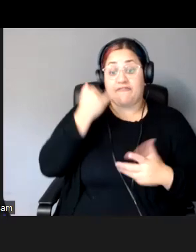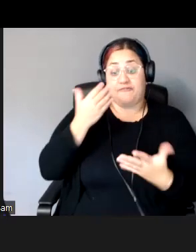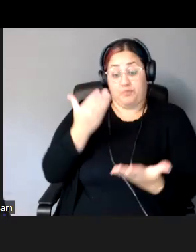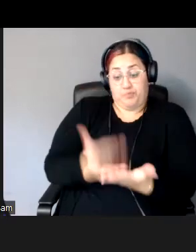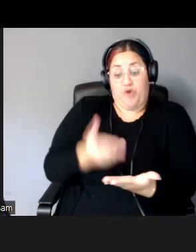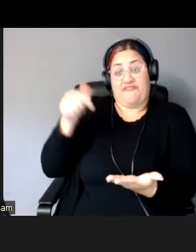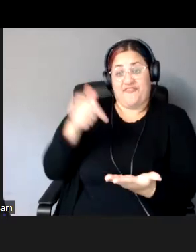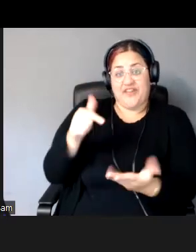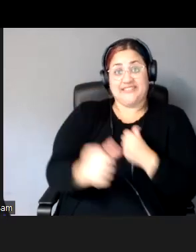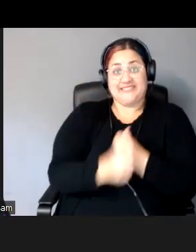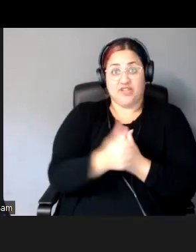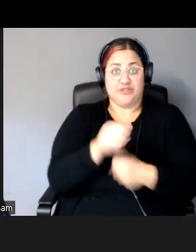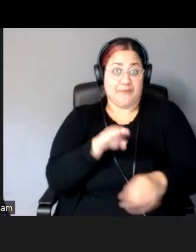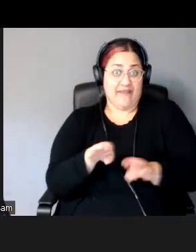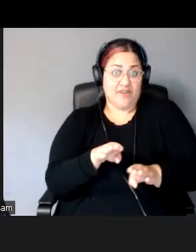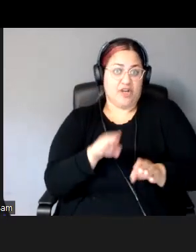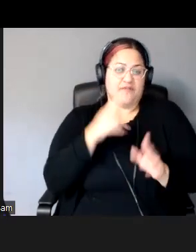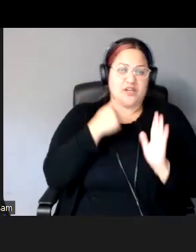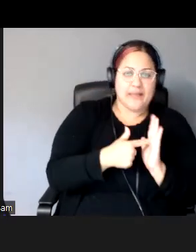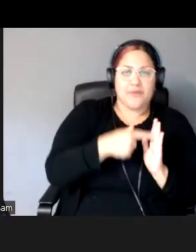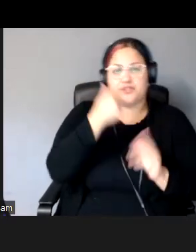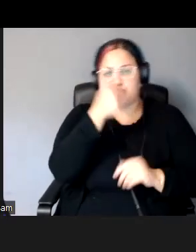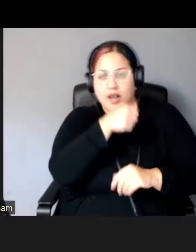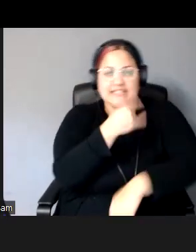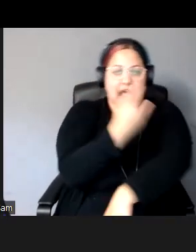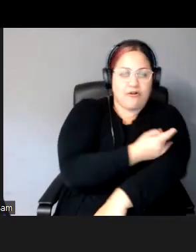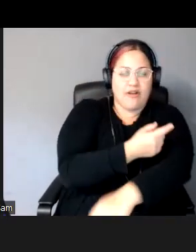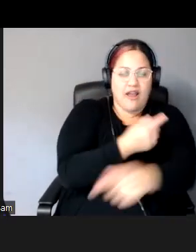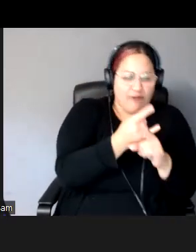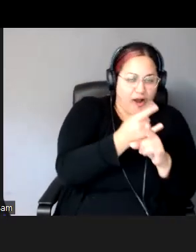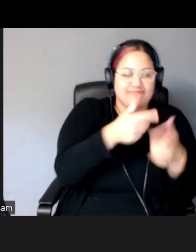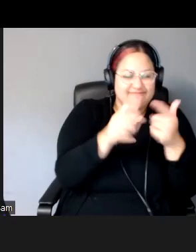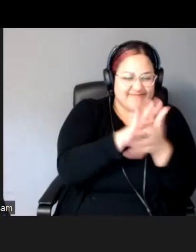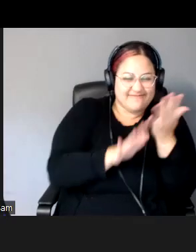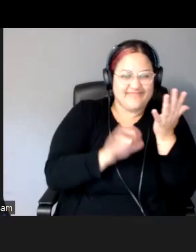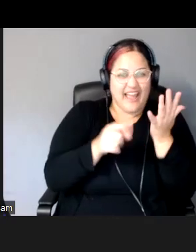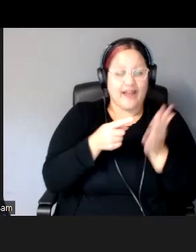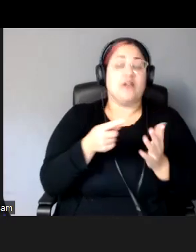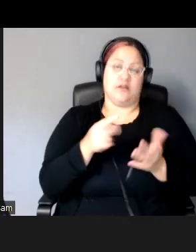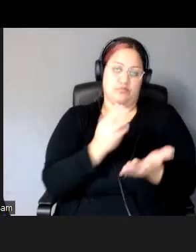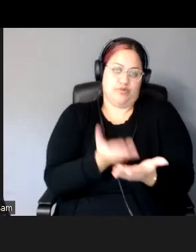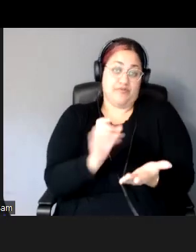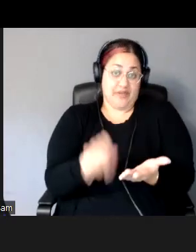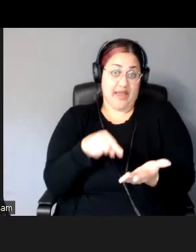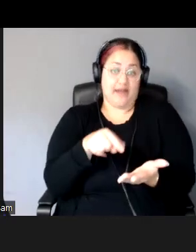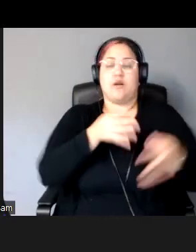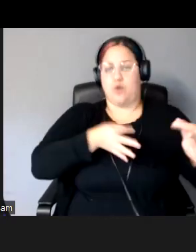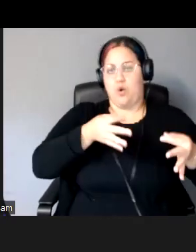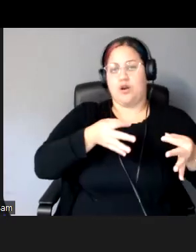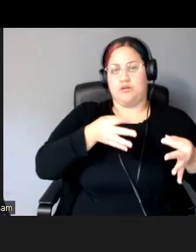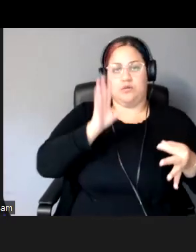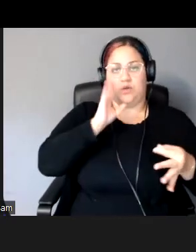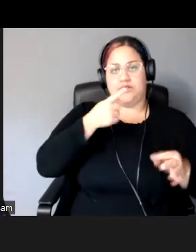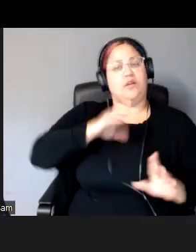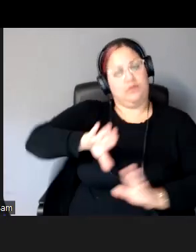it. Thanks. There's another question that just came up. To what age of the grandchild does the grandparent